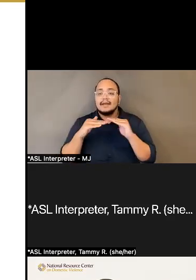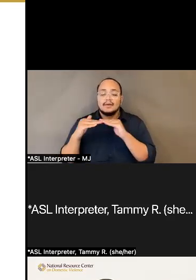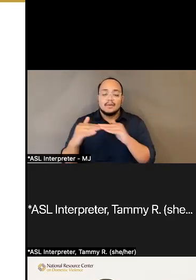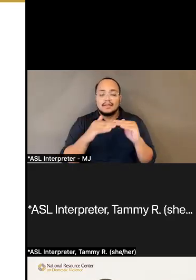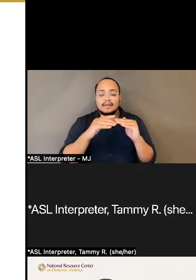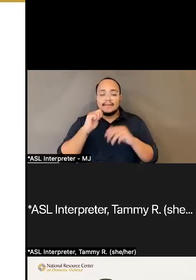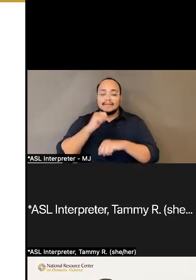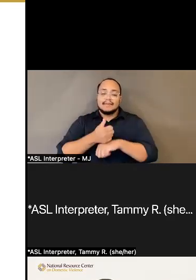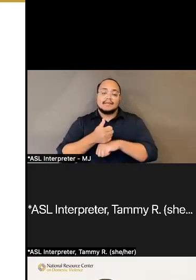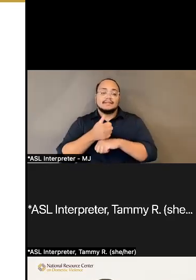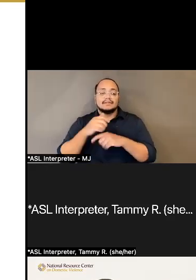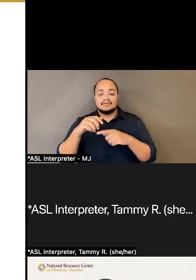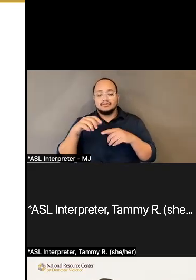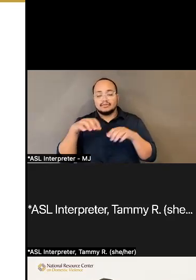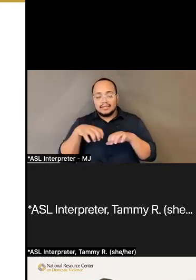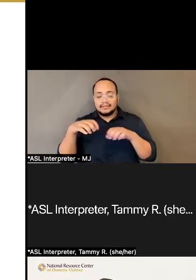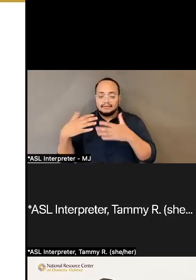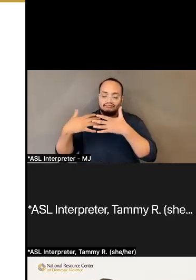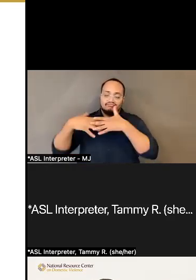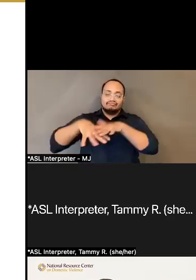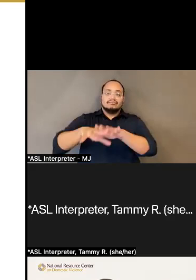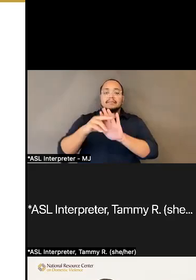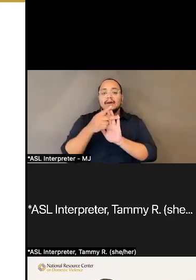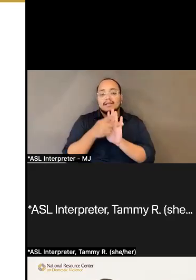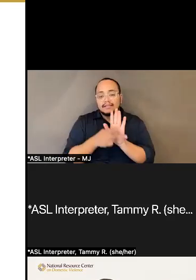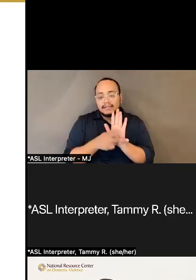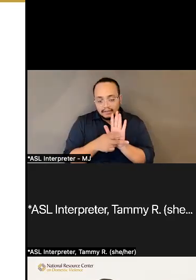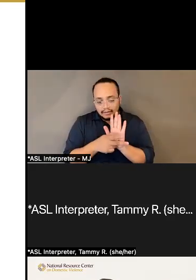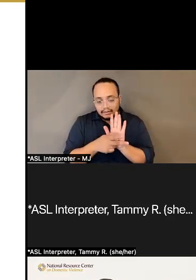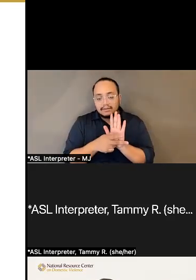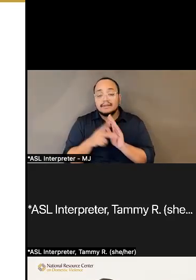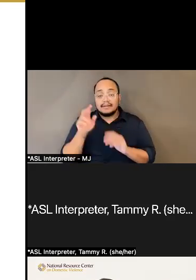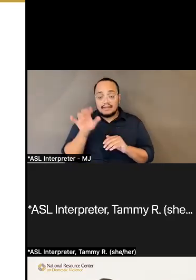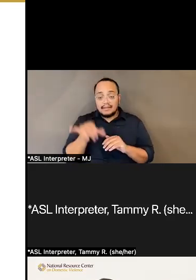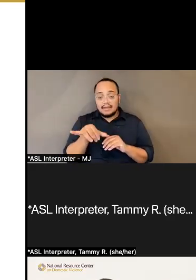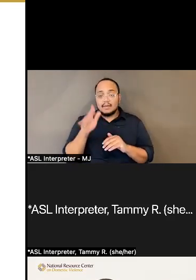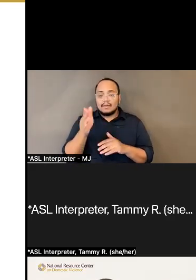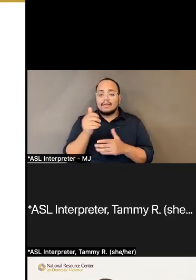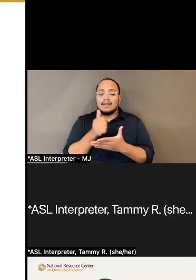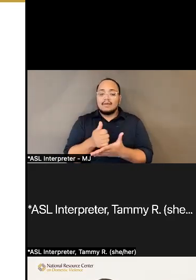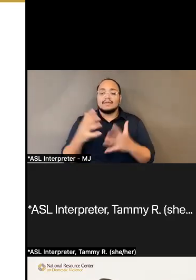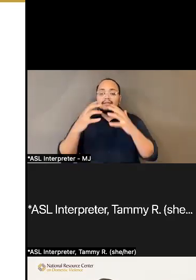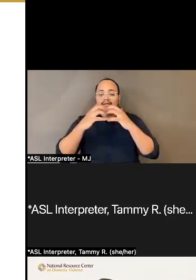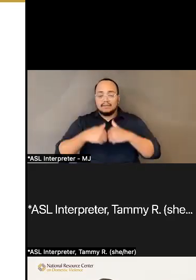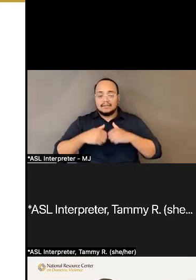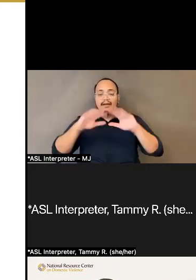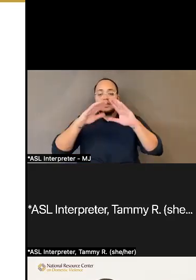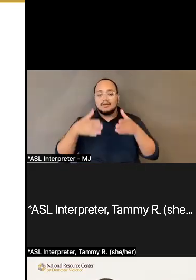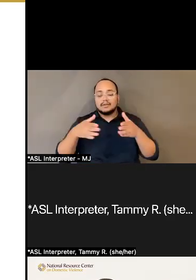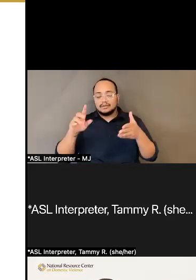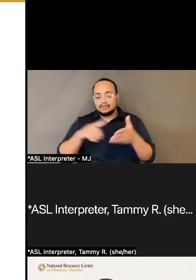into the fabric of policies contributes to dismantling housing